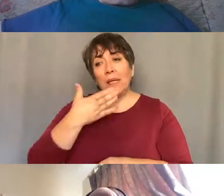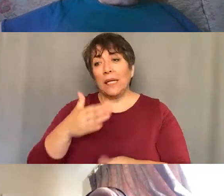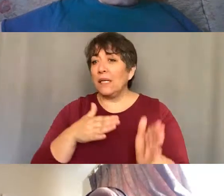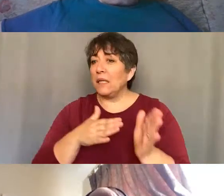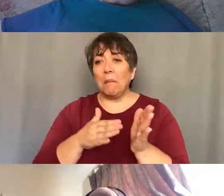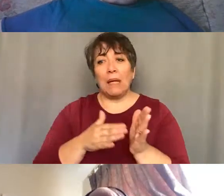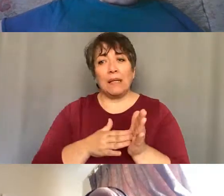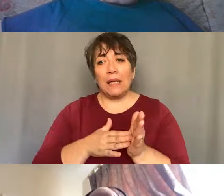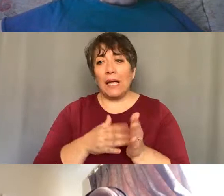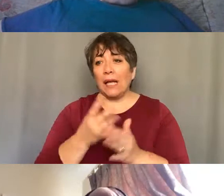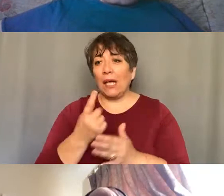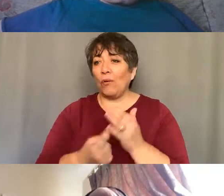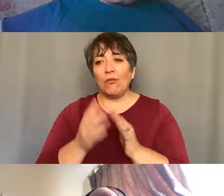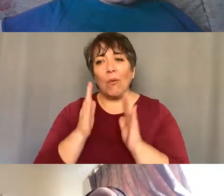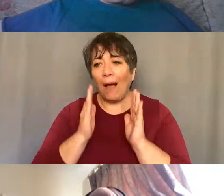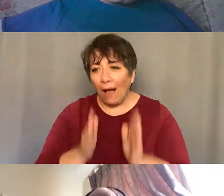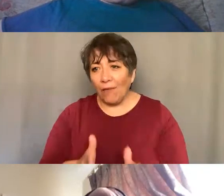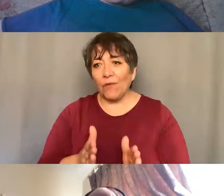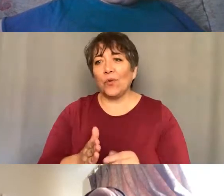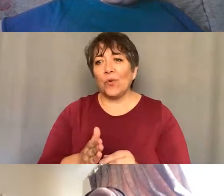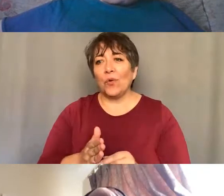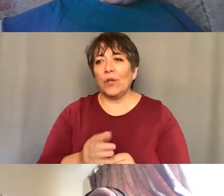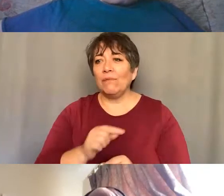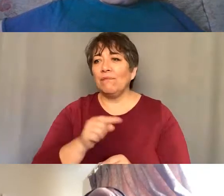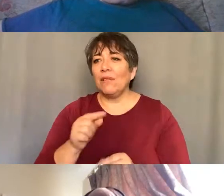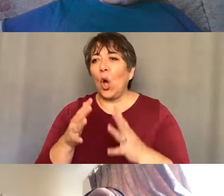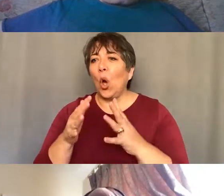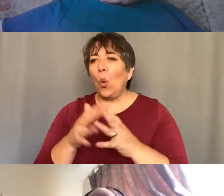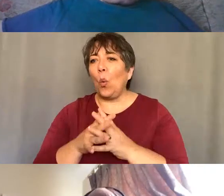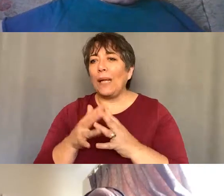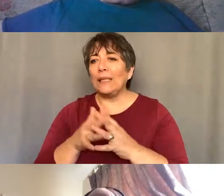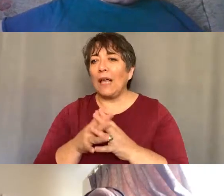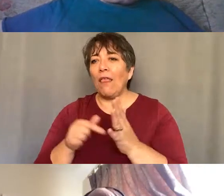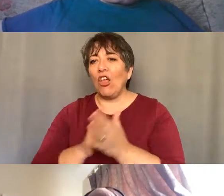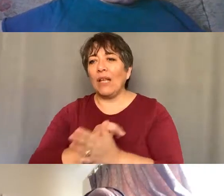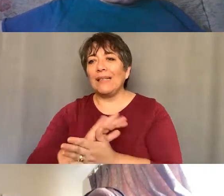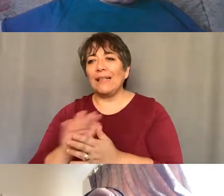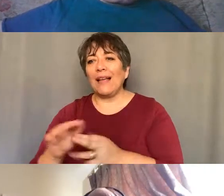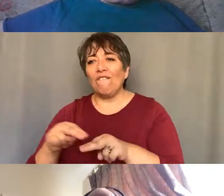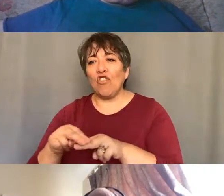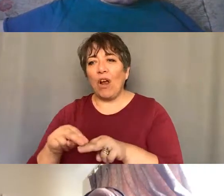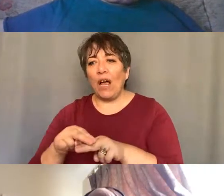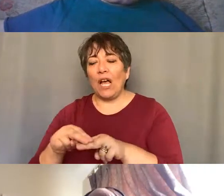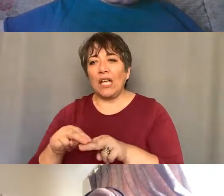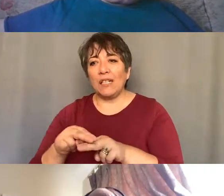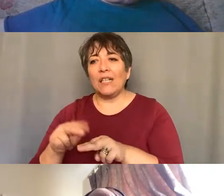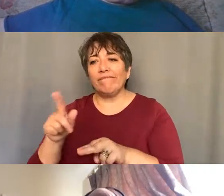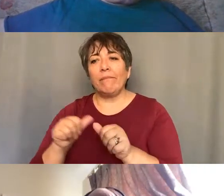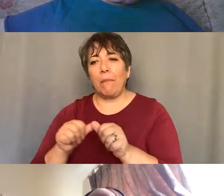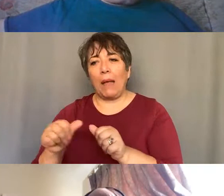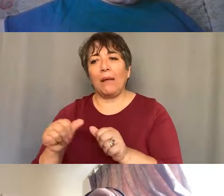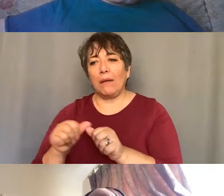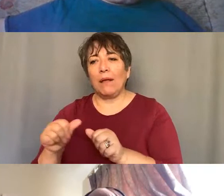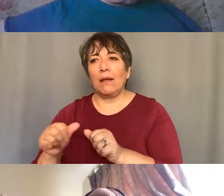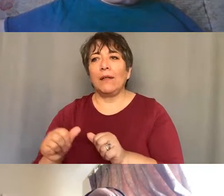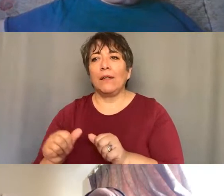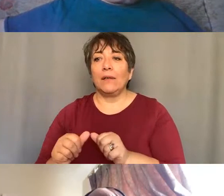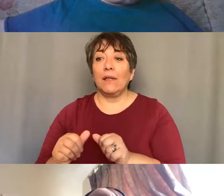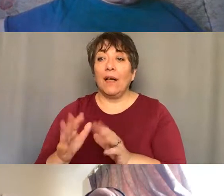will be times from Wednesday onwards. And I do apologise for yesterday if anybody did try to get in touch with our service. There